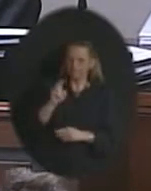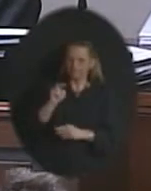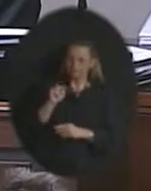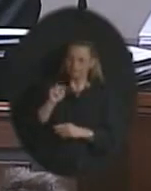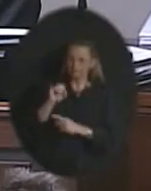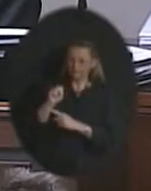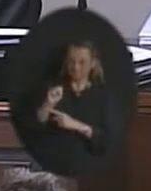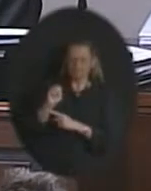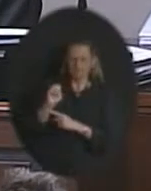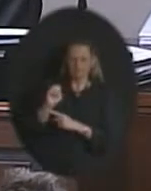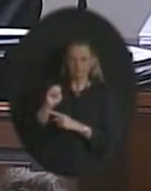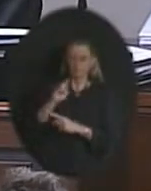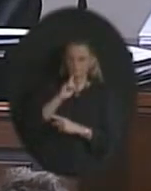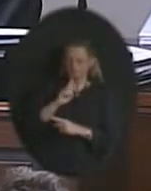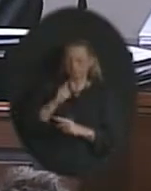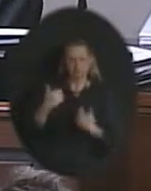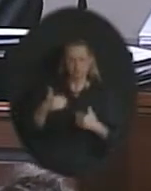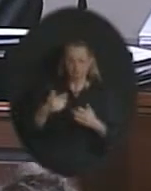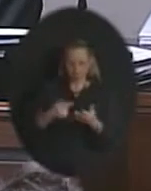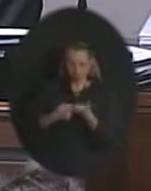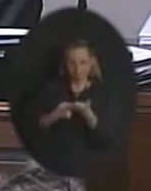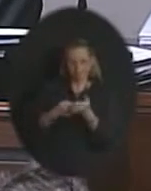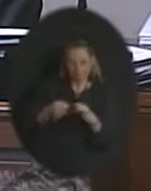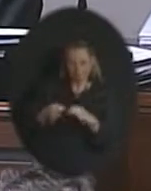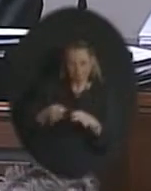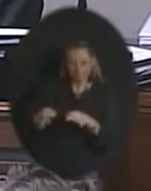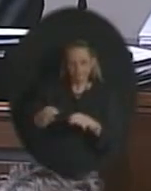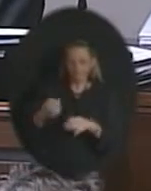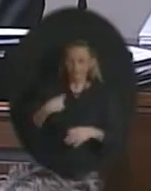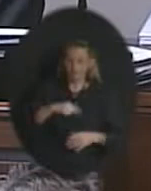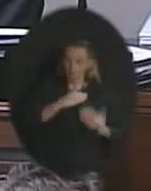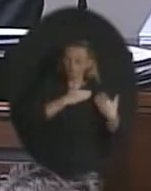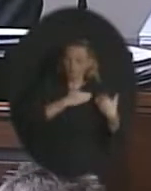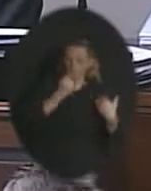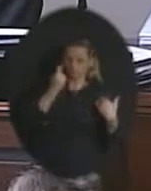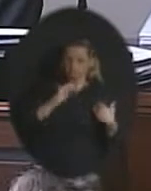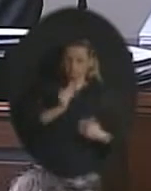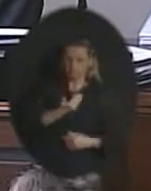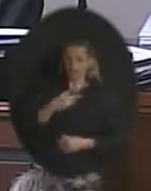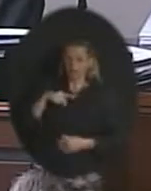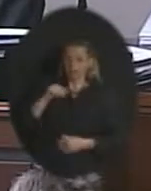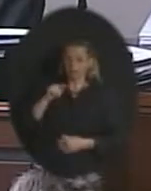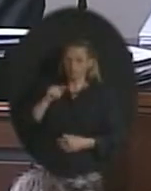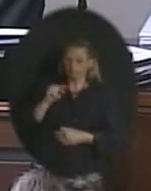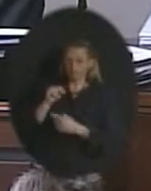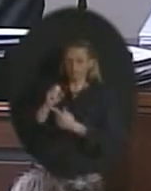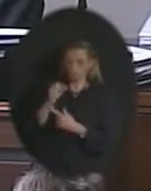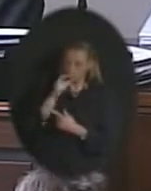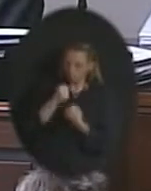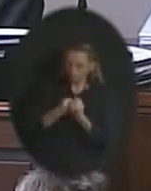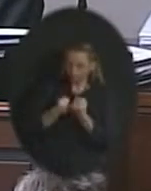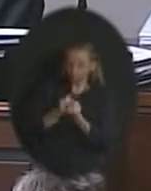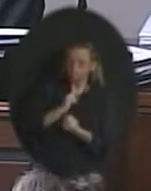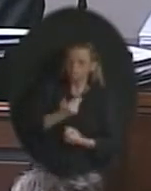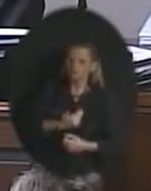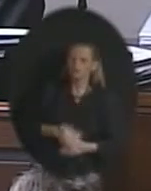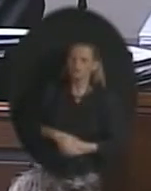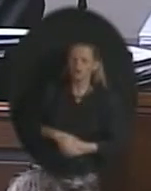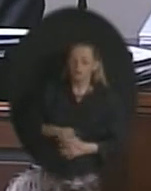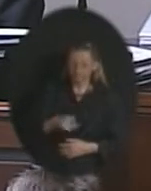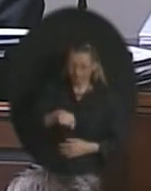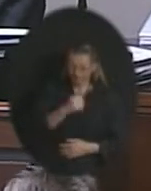over, these are our dollars as a district. We're responsible for our patrons. Right. And they understand that. And the return to work is